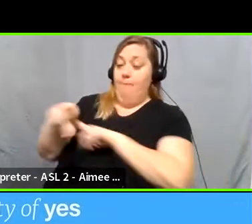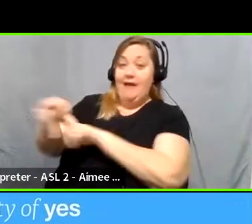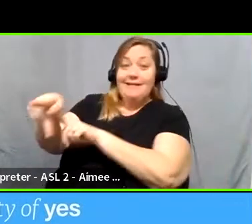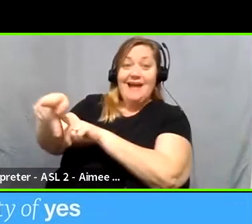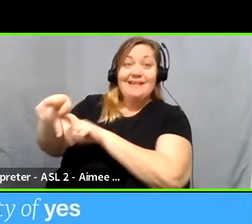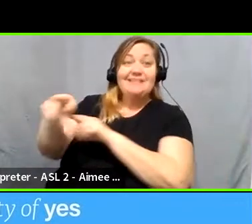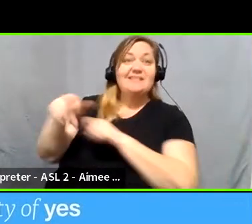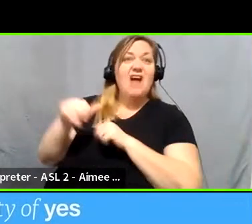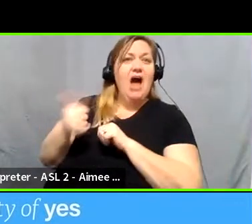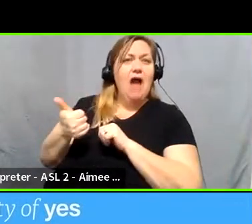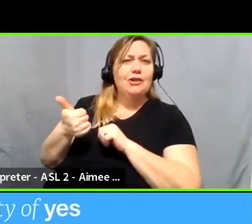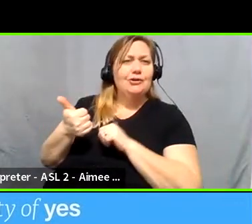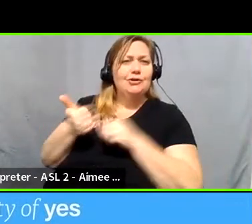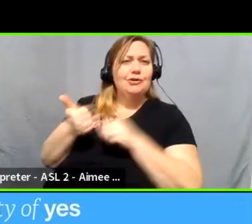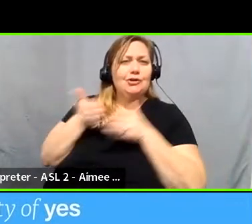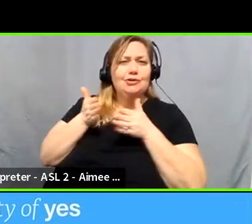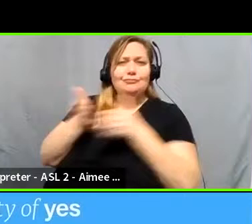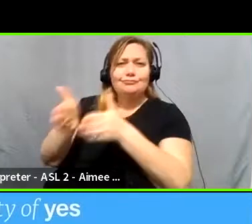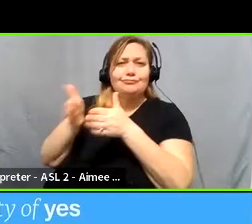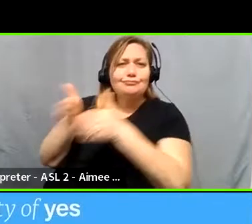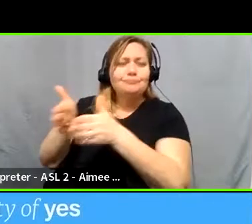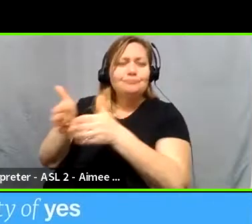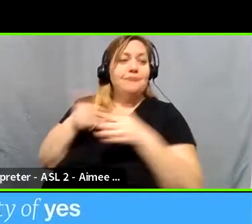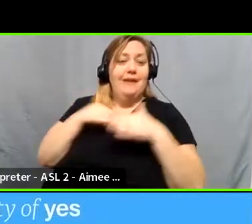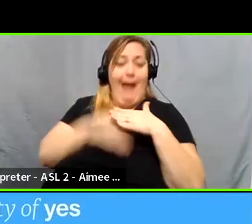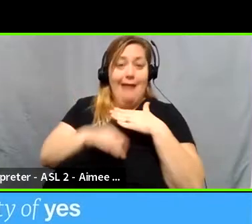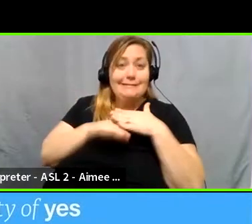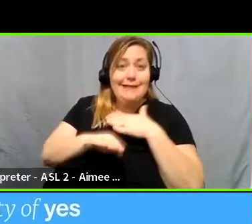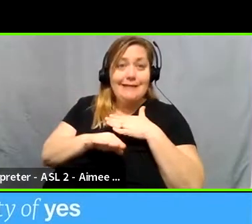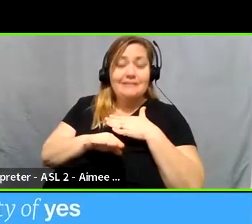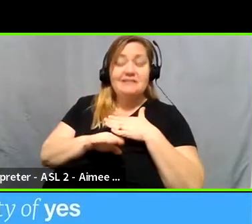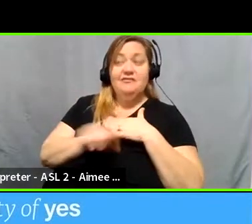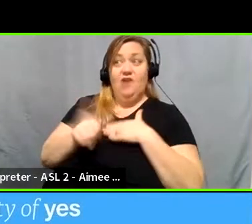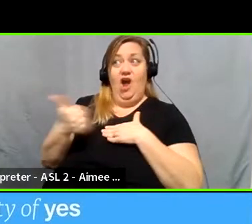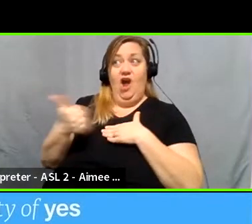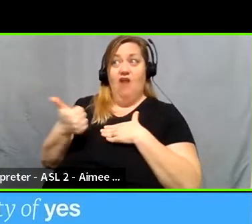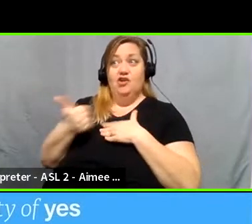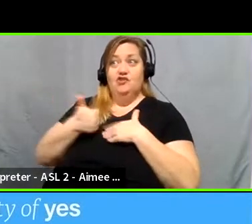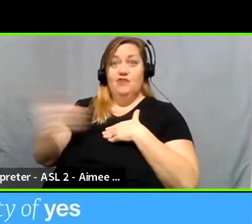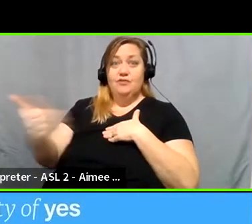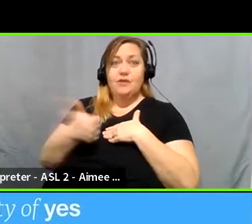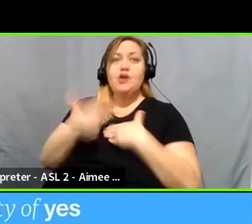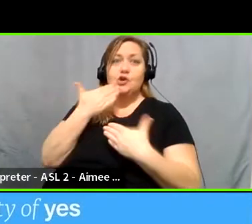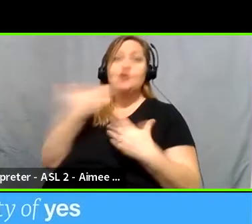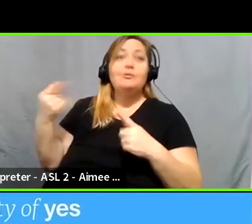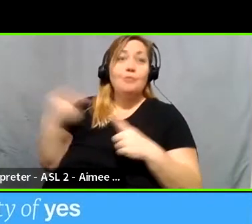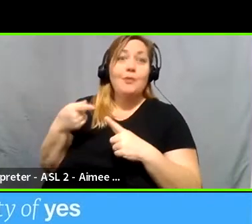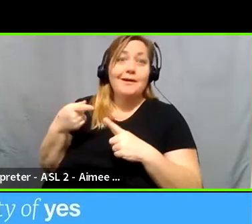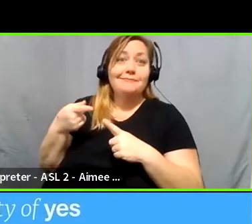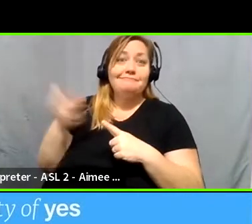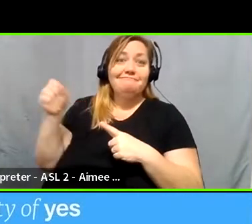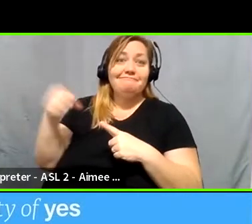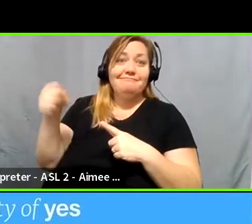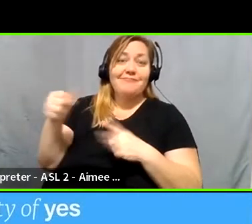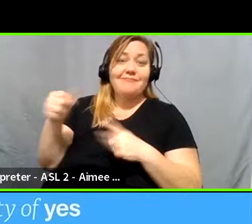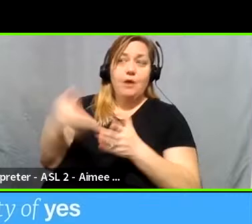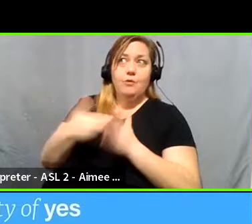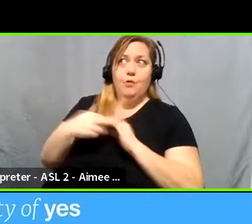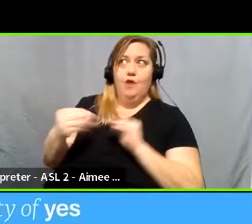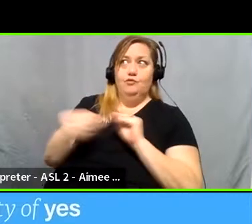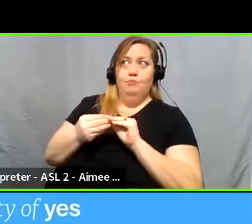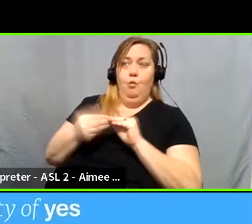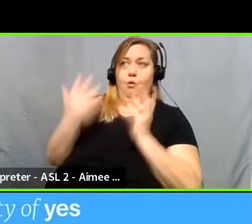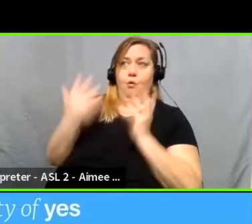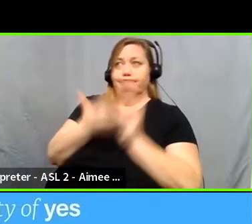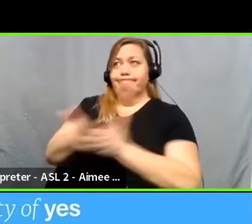of access beyond, you know, cars, it's a great point that I think, you know, will require further coordination,